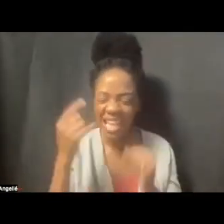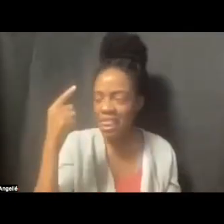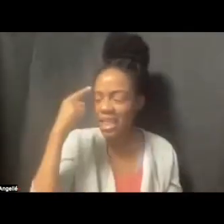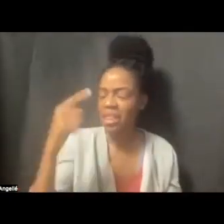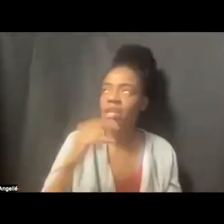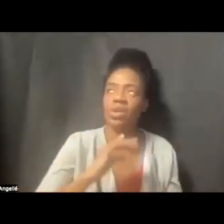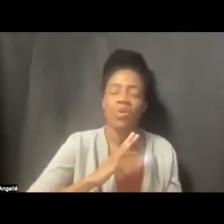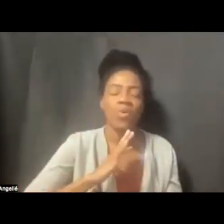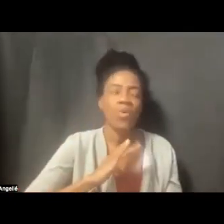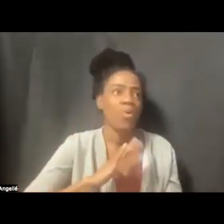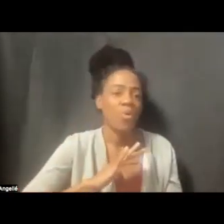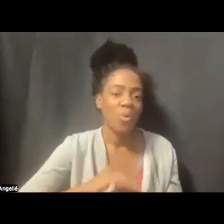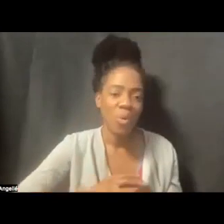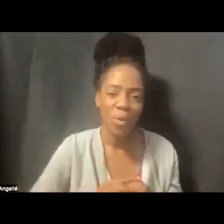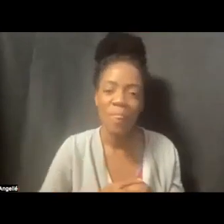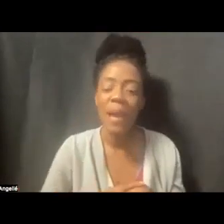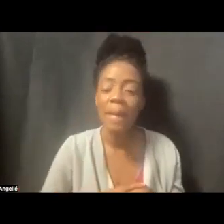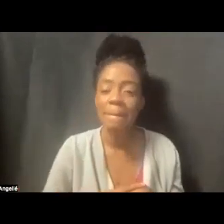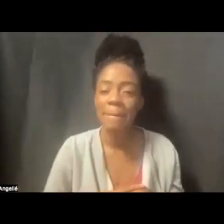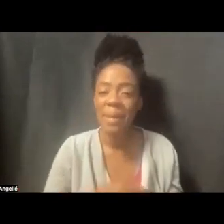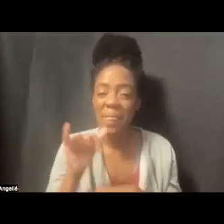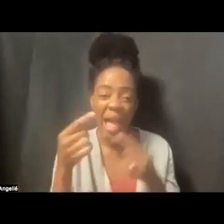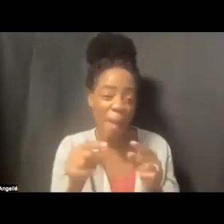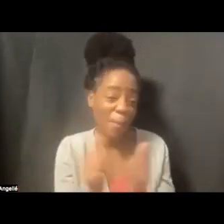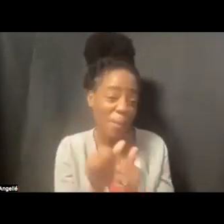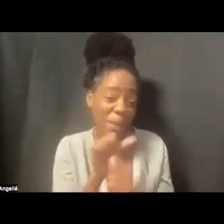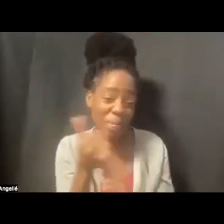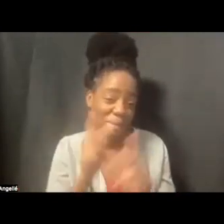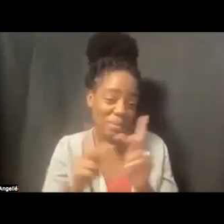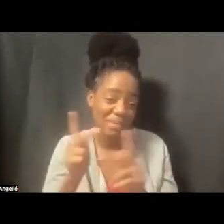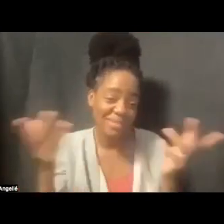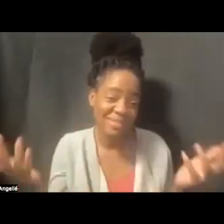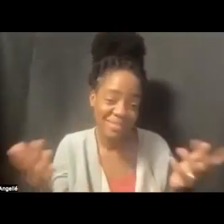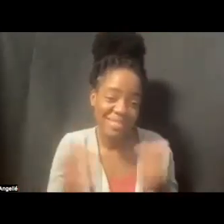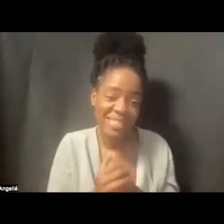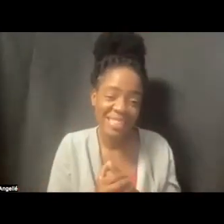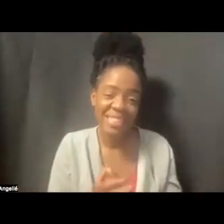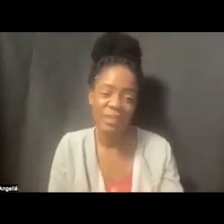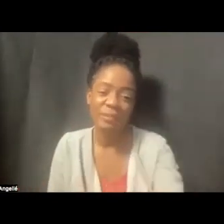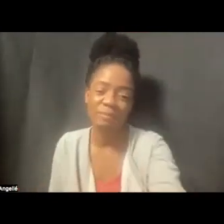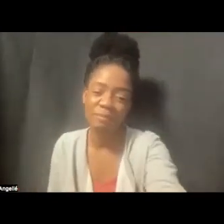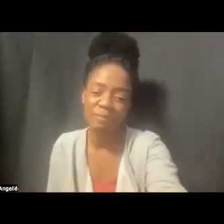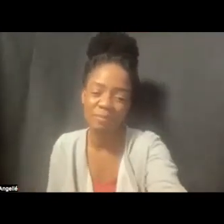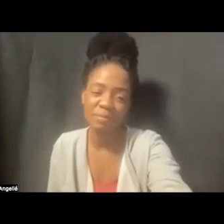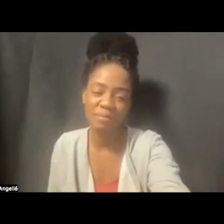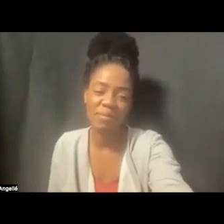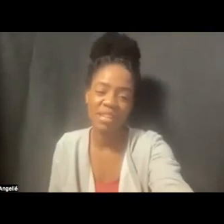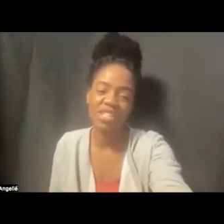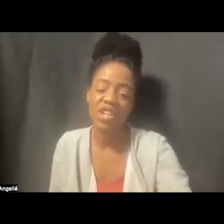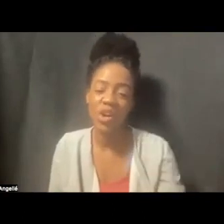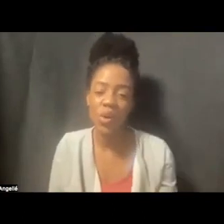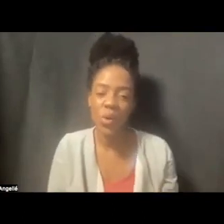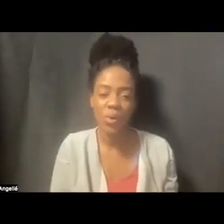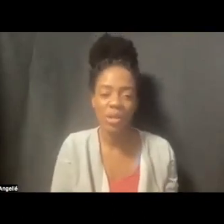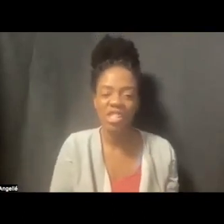the world. I mean, and you only get that with other people. You know, I can't just do it all in my head. There's just something